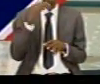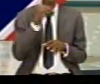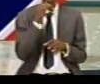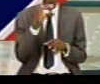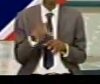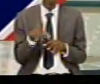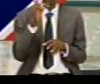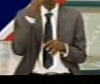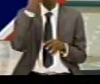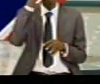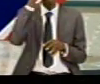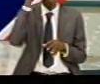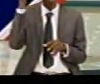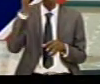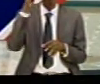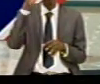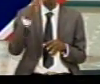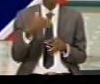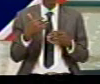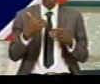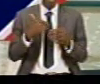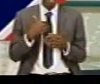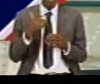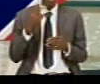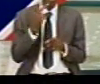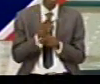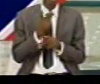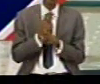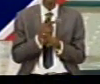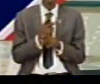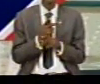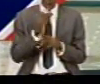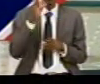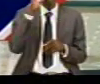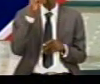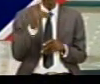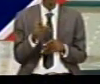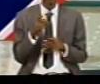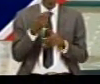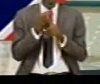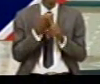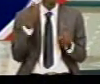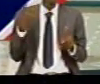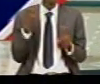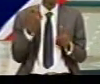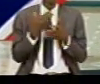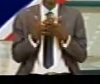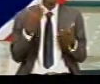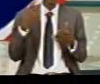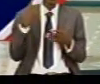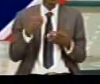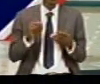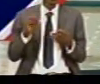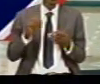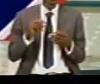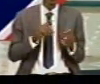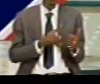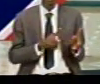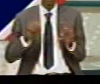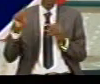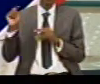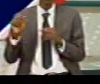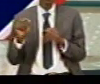because God had translated him. For before his translation, he had